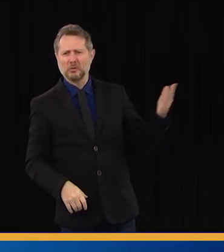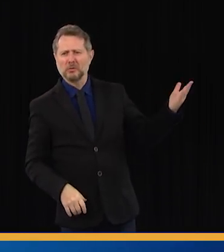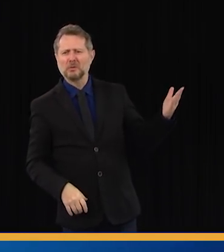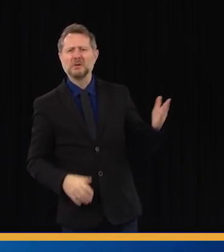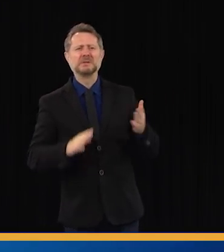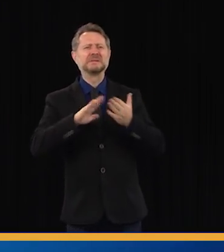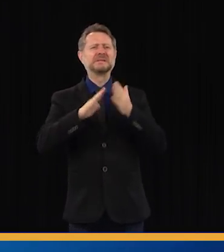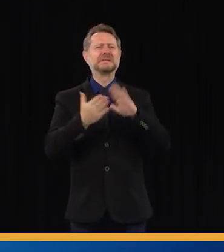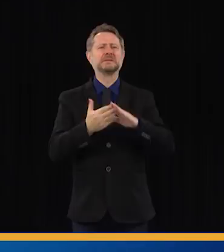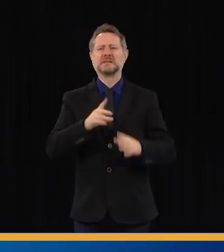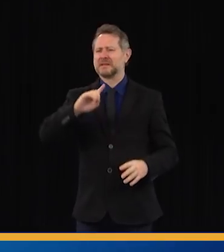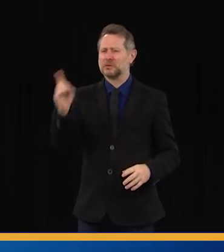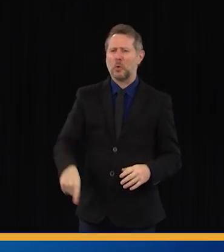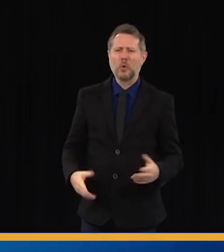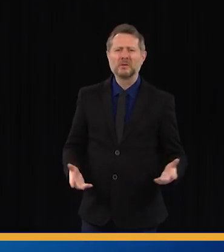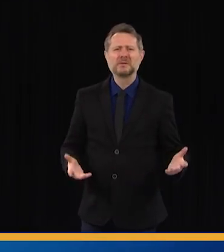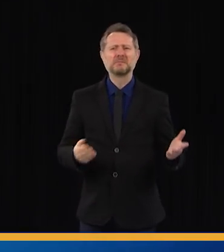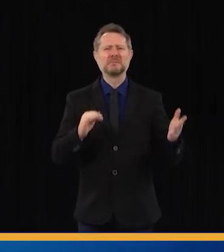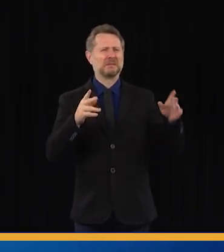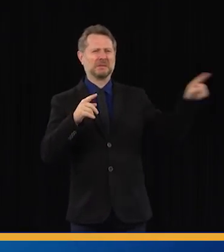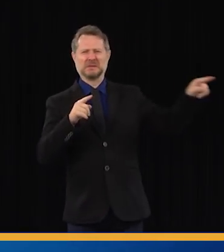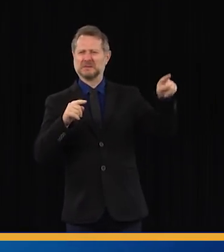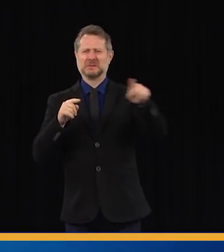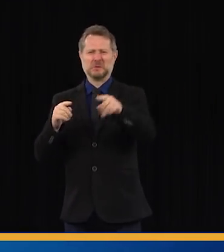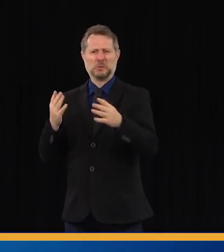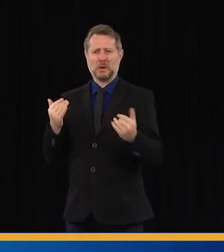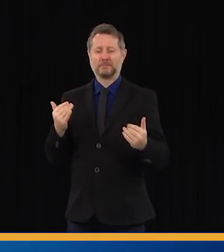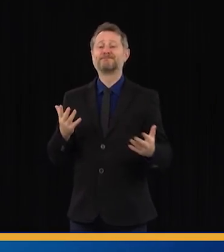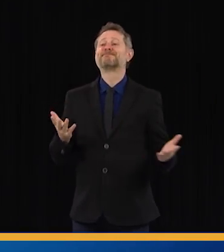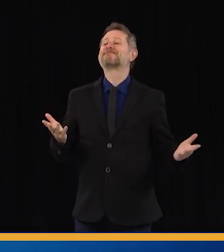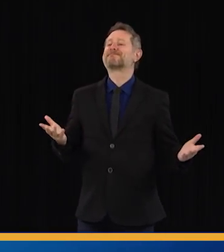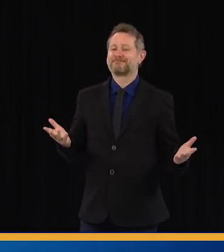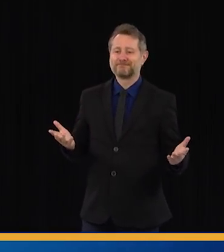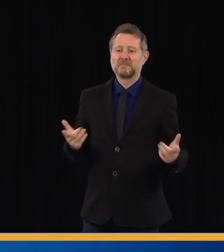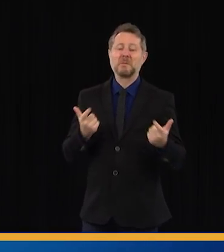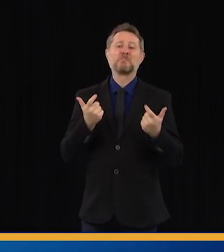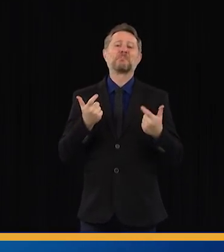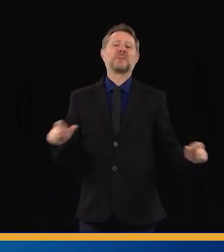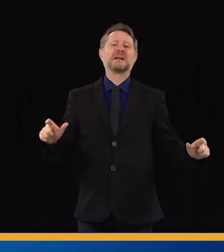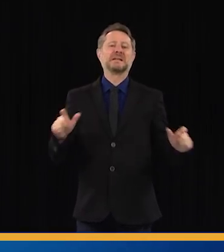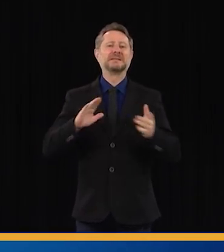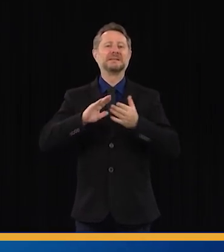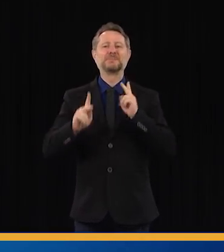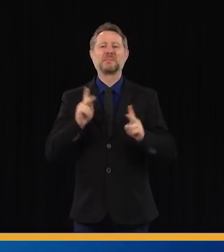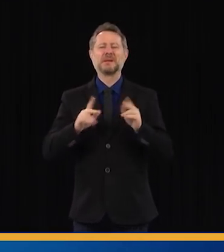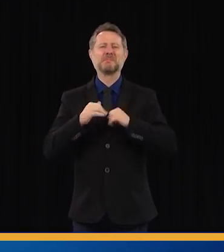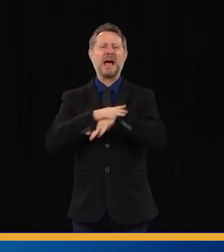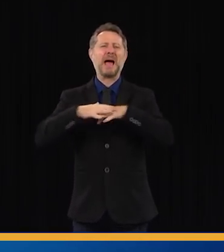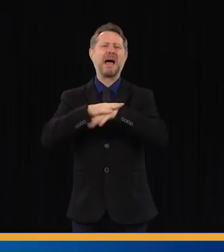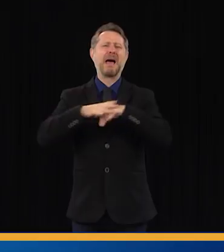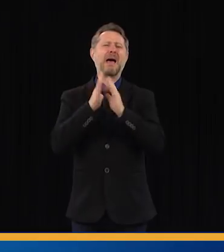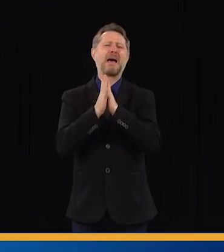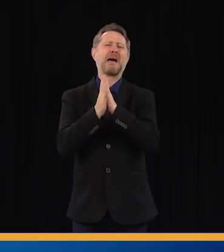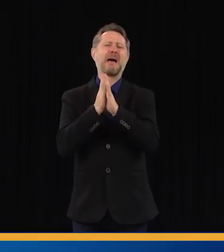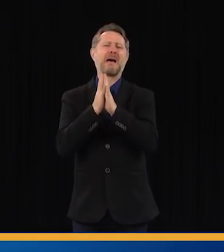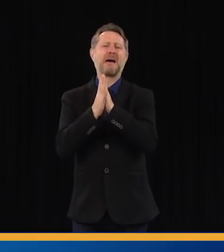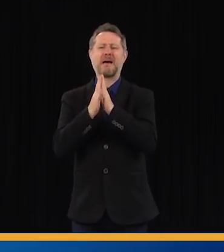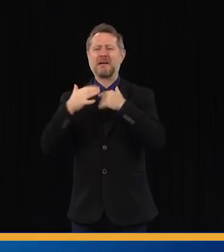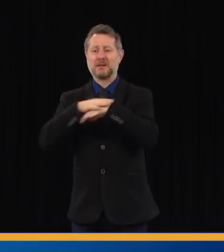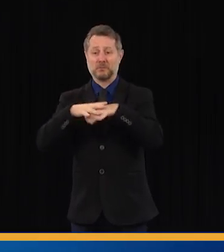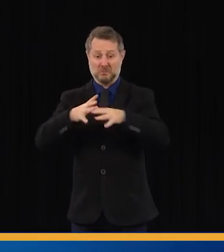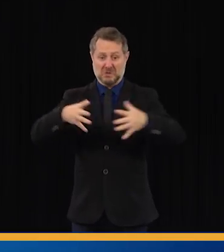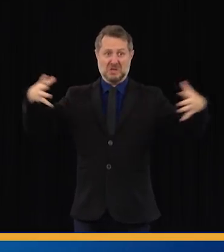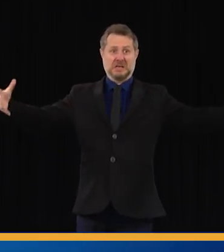country? It's very simple. It's about density. It's about the number of people in a small